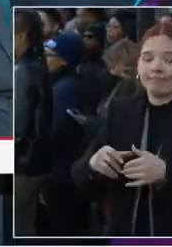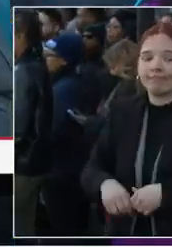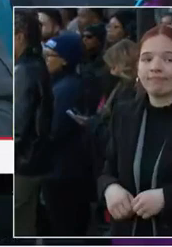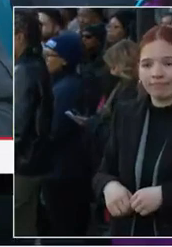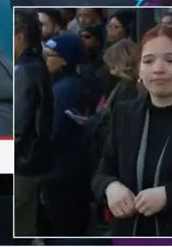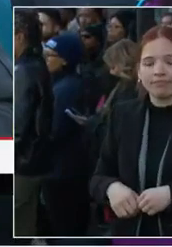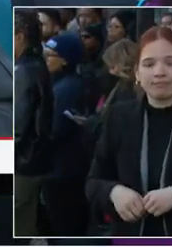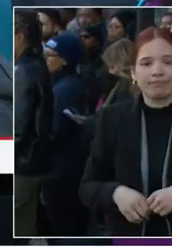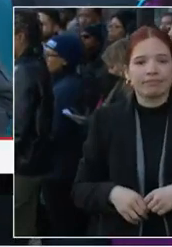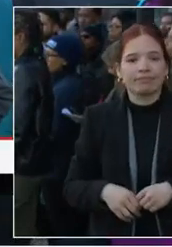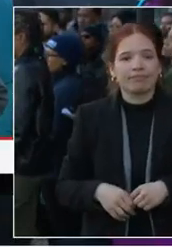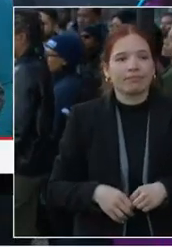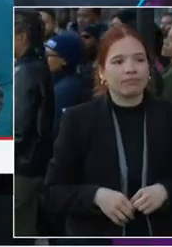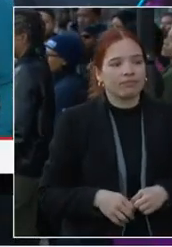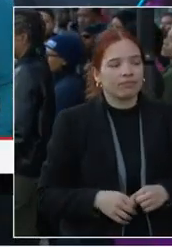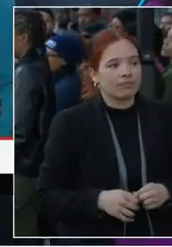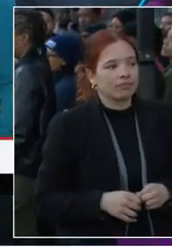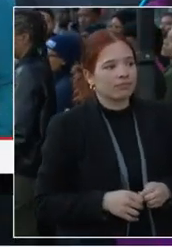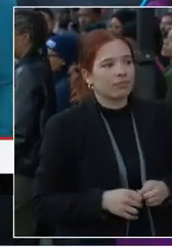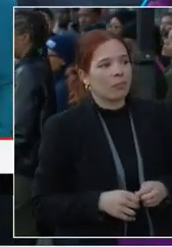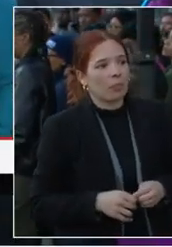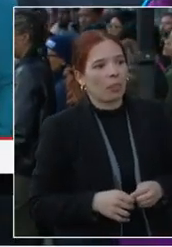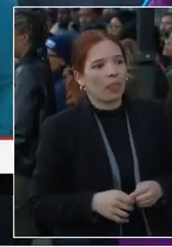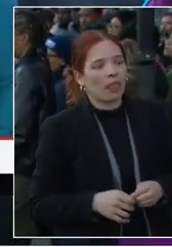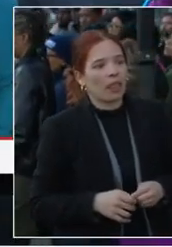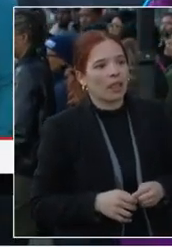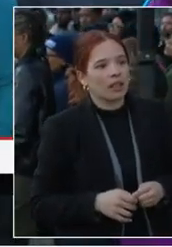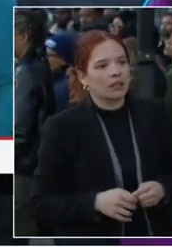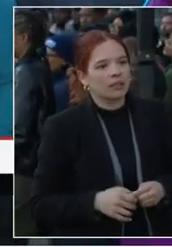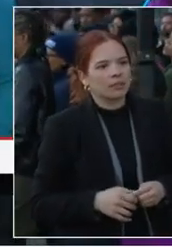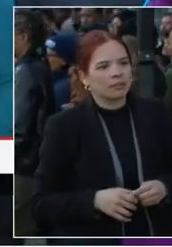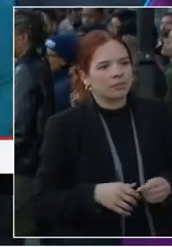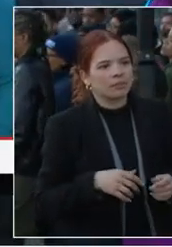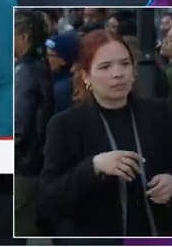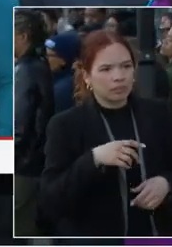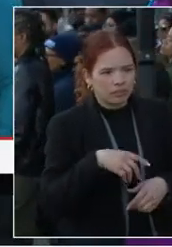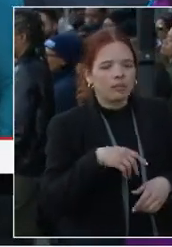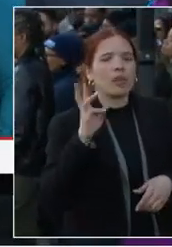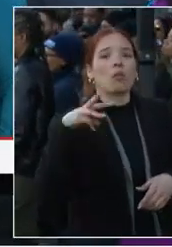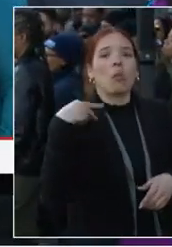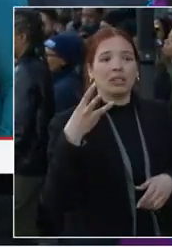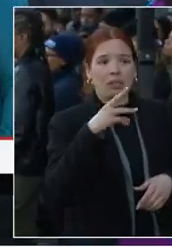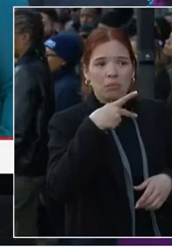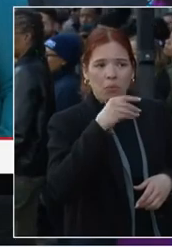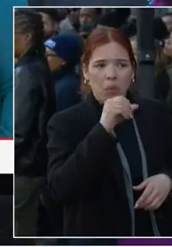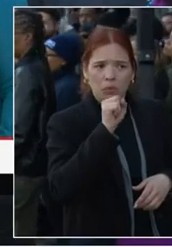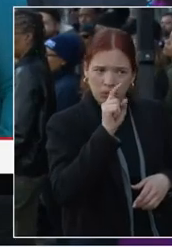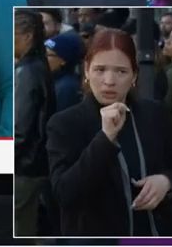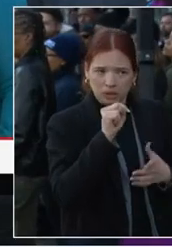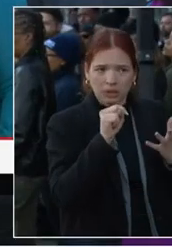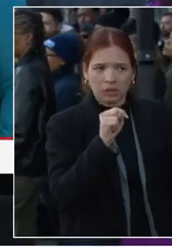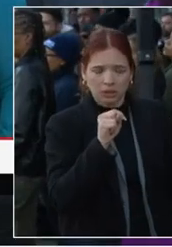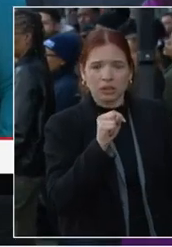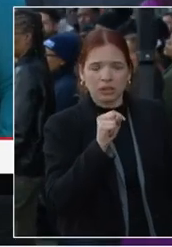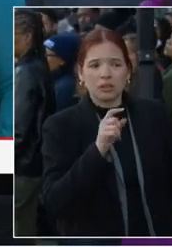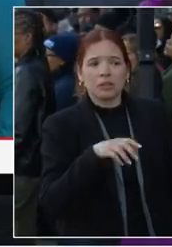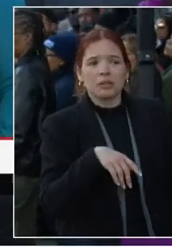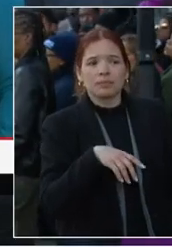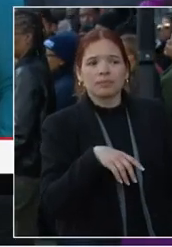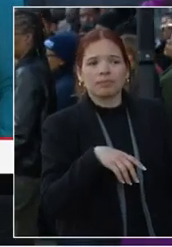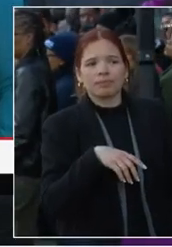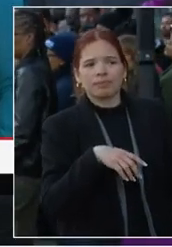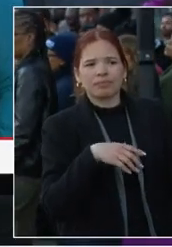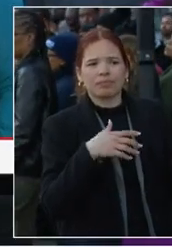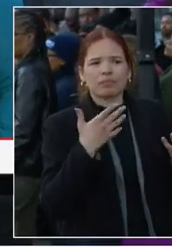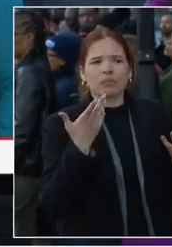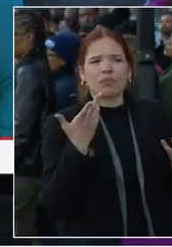How big of Steve Thompson with the Washington Post. How big of a blow to D.C.'s hopes for